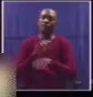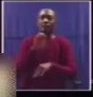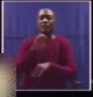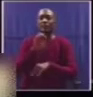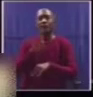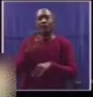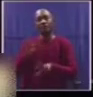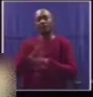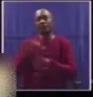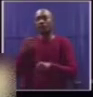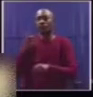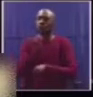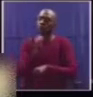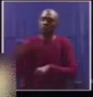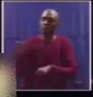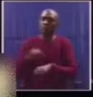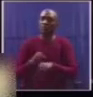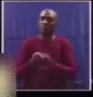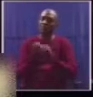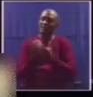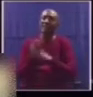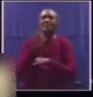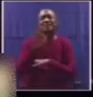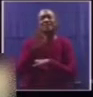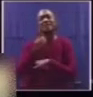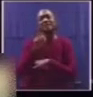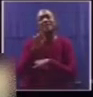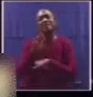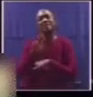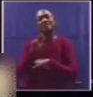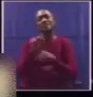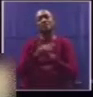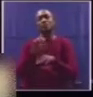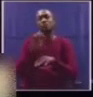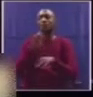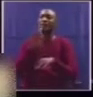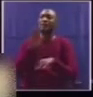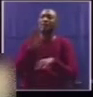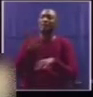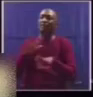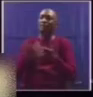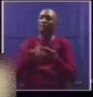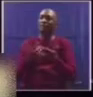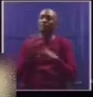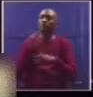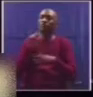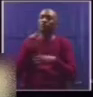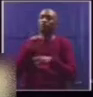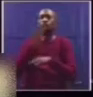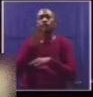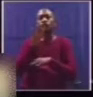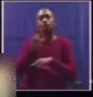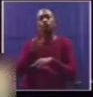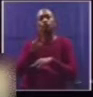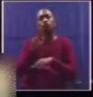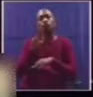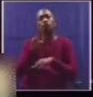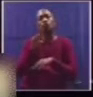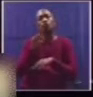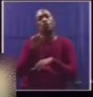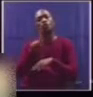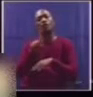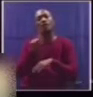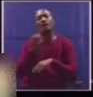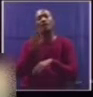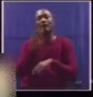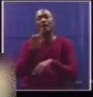in our communities. Donating 30 rand to the EFF by SMSing EFF donation to 42191 is truly